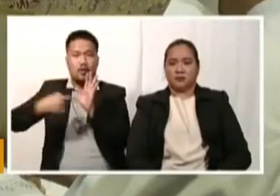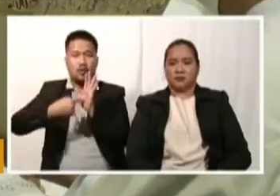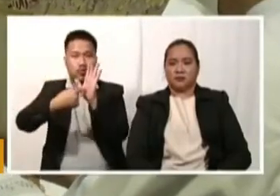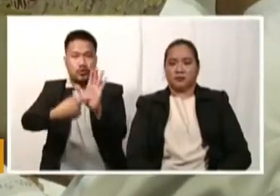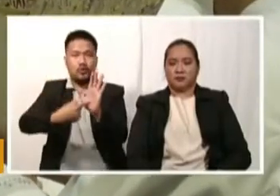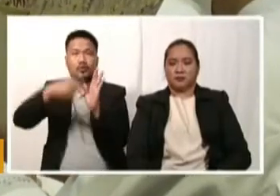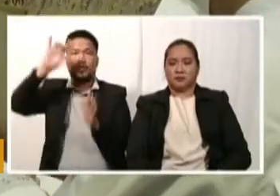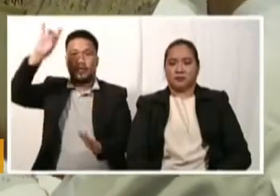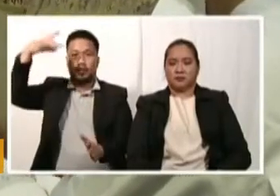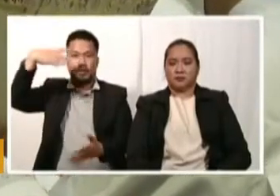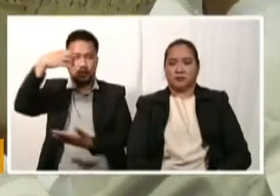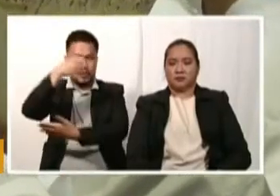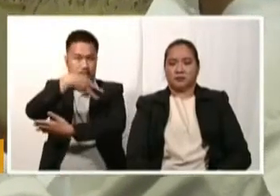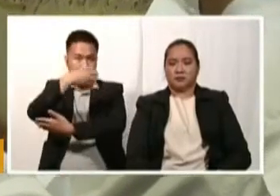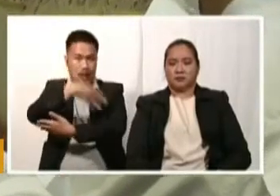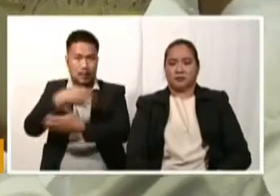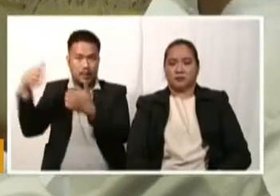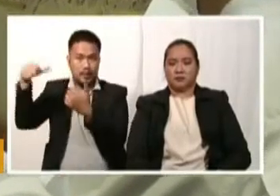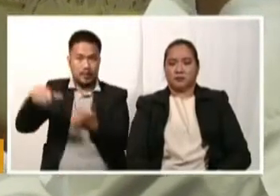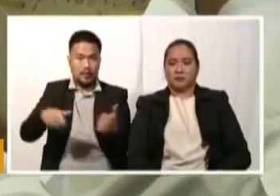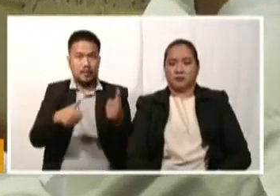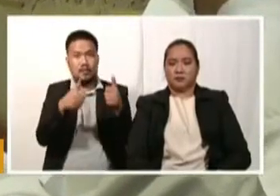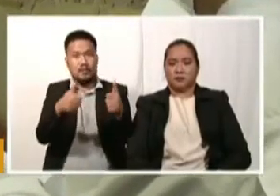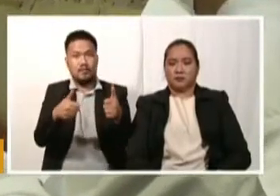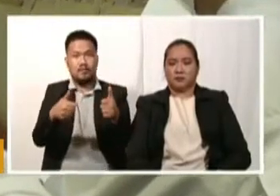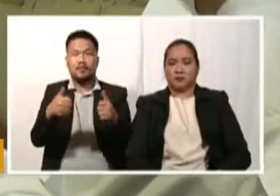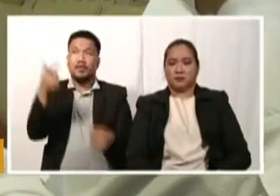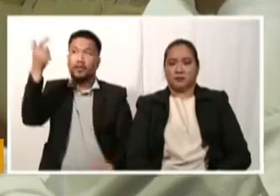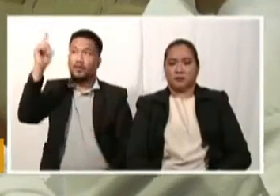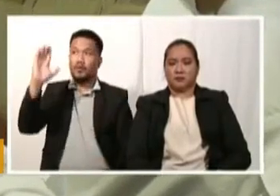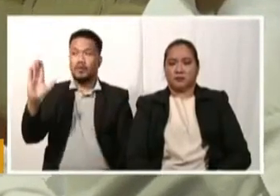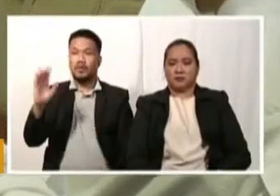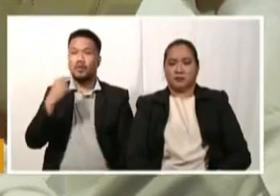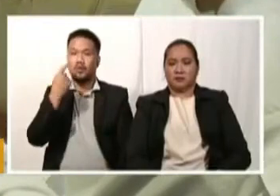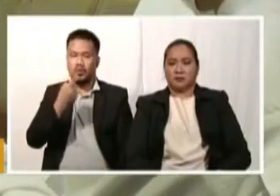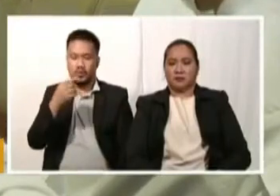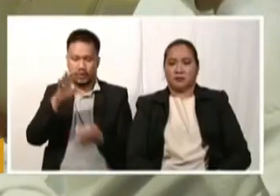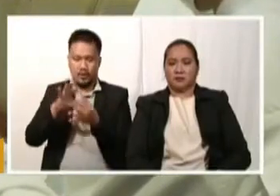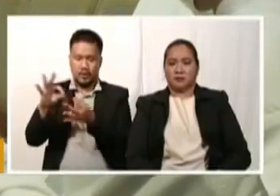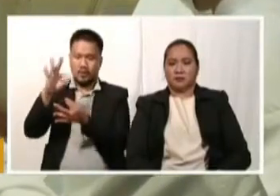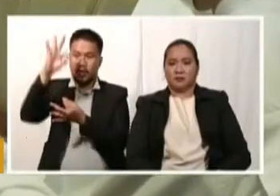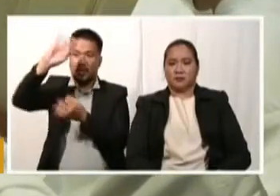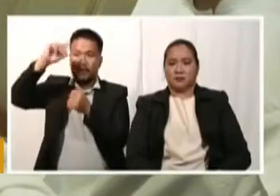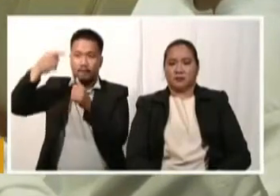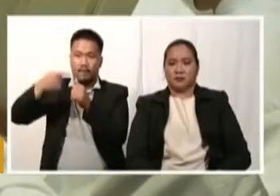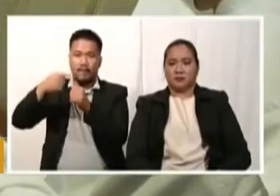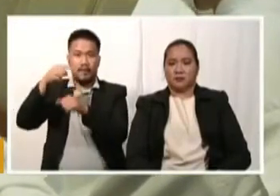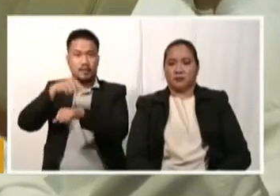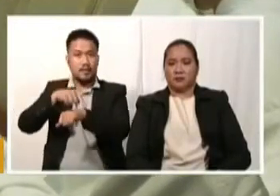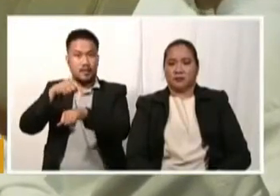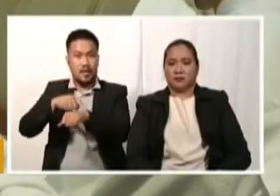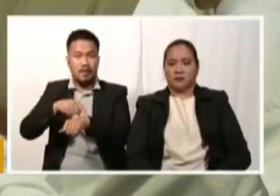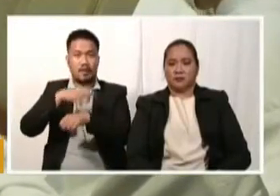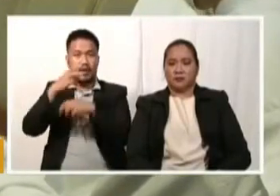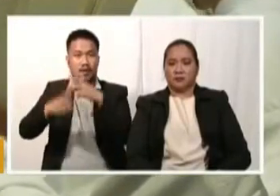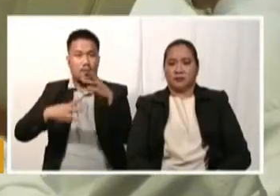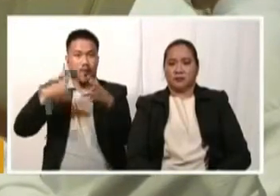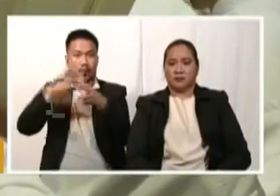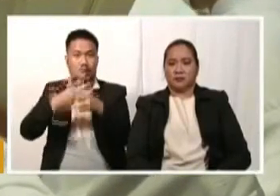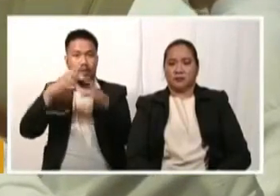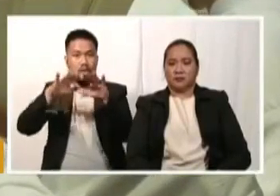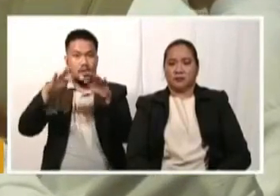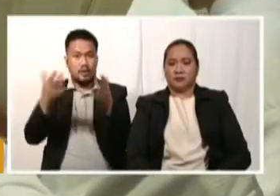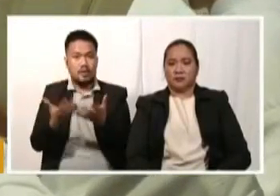the grace of baptism. O God, whose spirit in the first moments of the world's